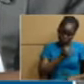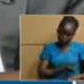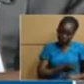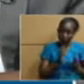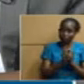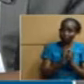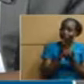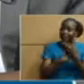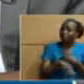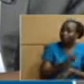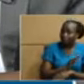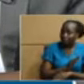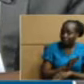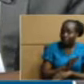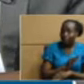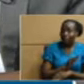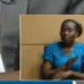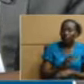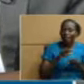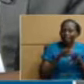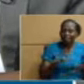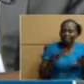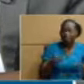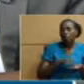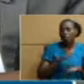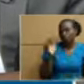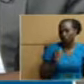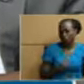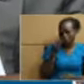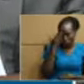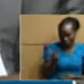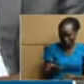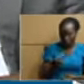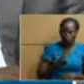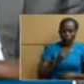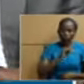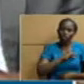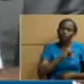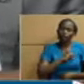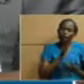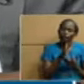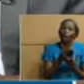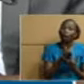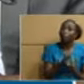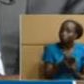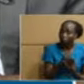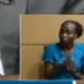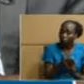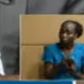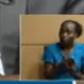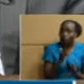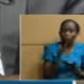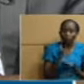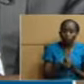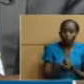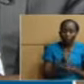disabilities actually suffer the most because of the gender gap. Because when